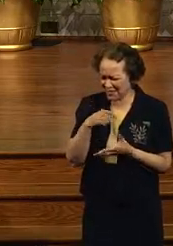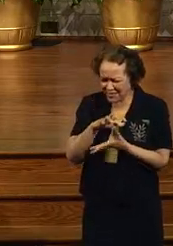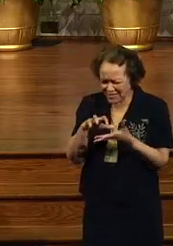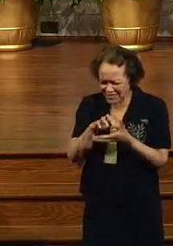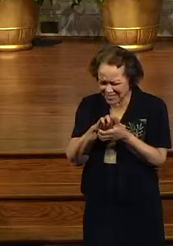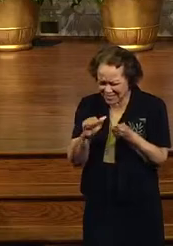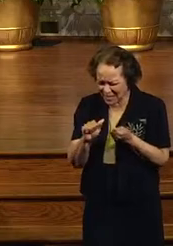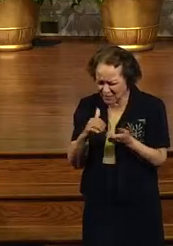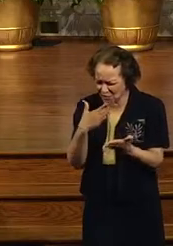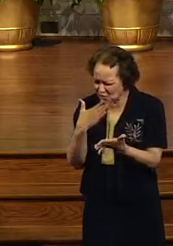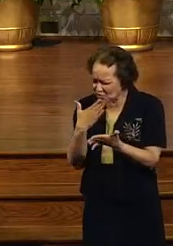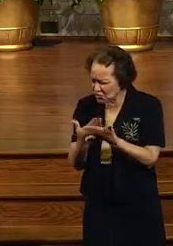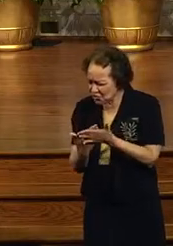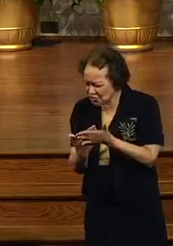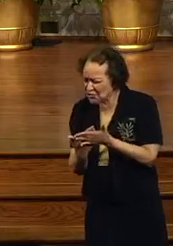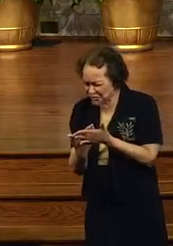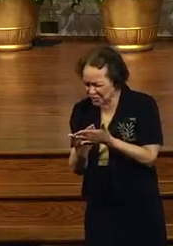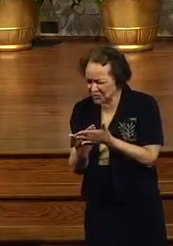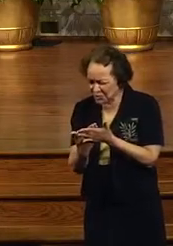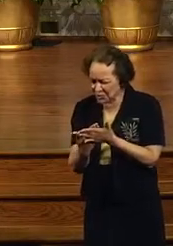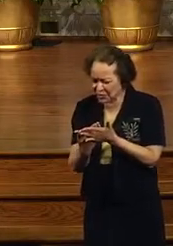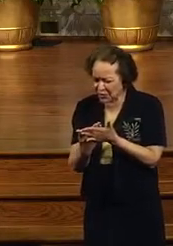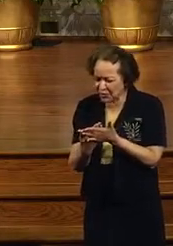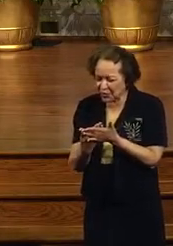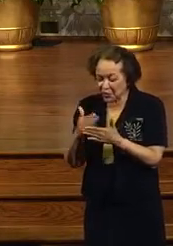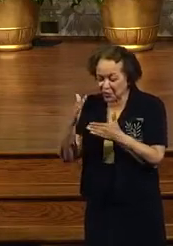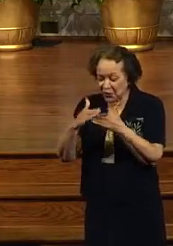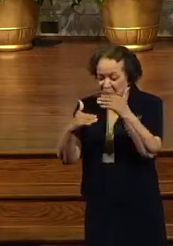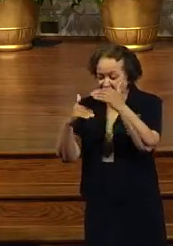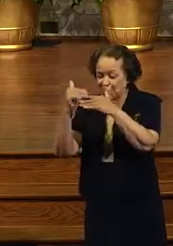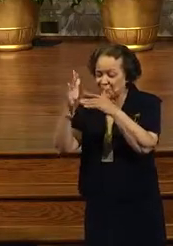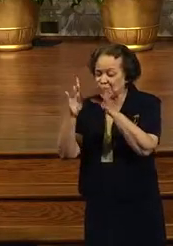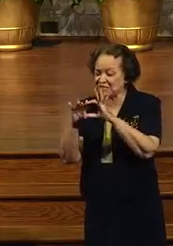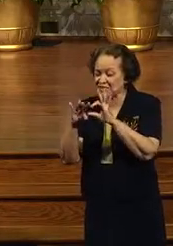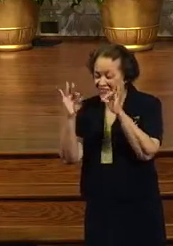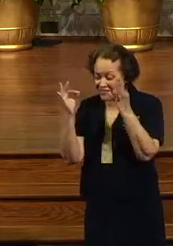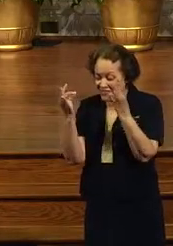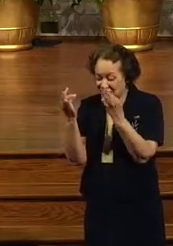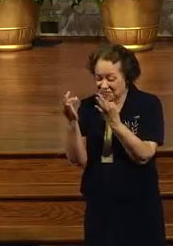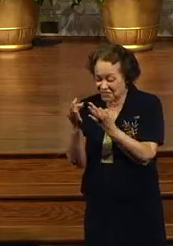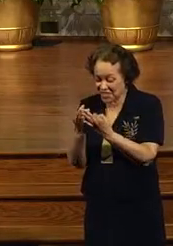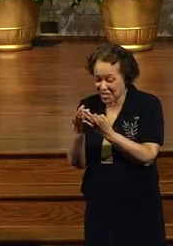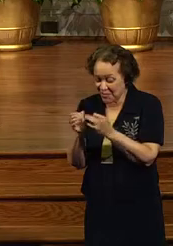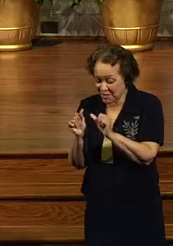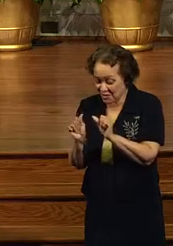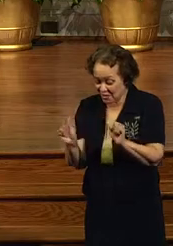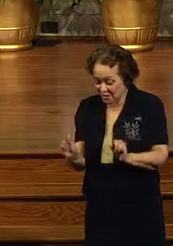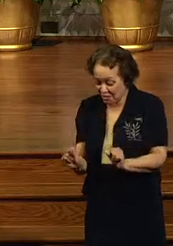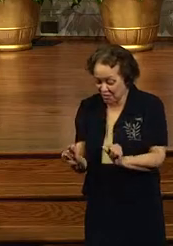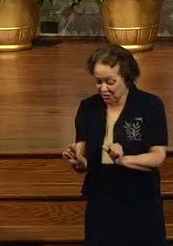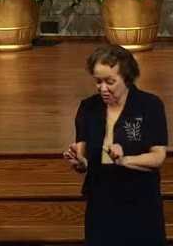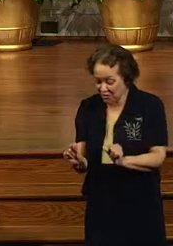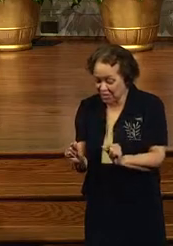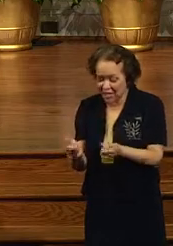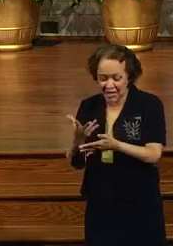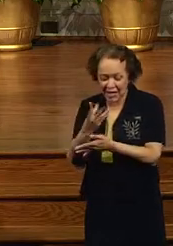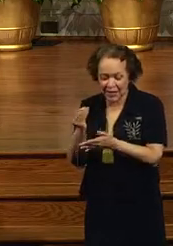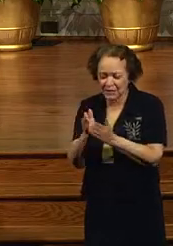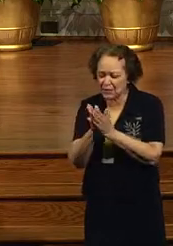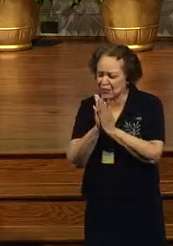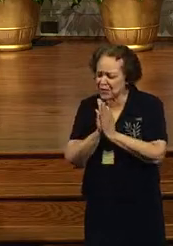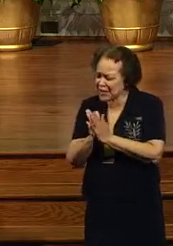God. Damaged goods will build a family altar. Damaged goods will pray